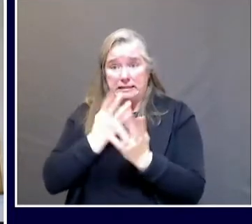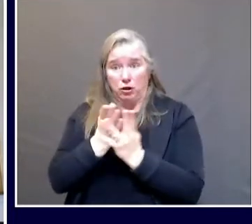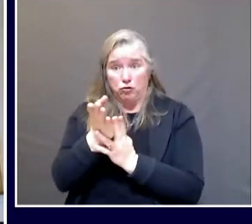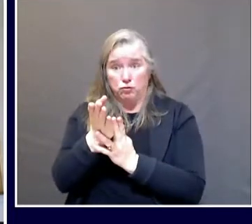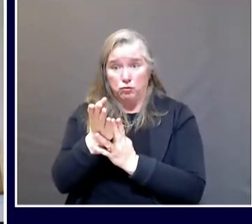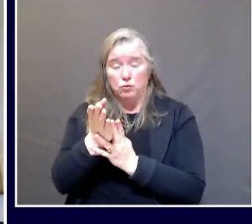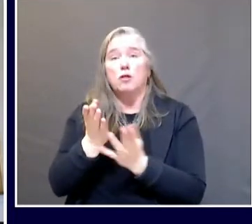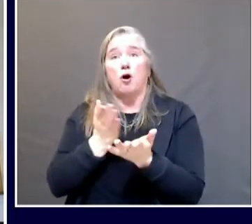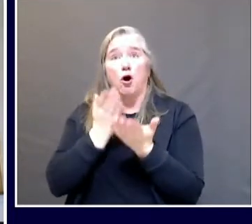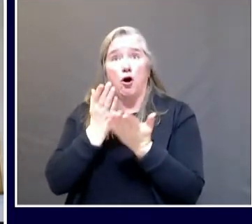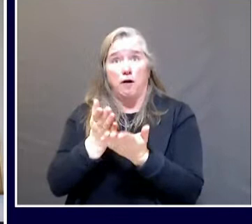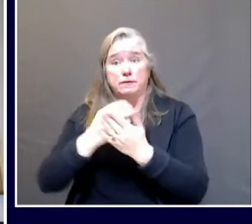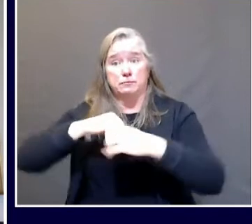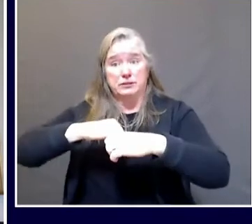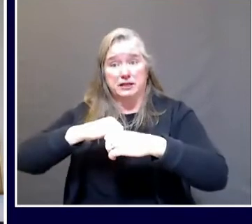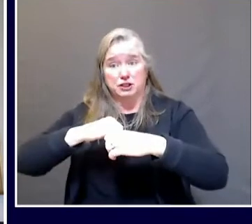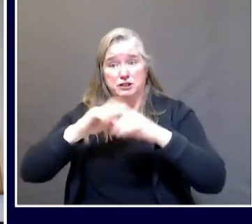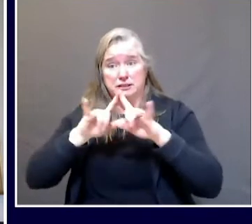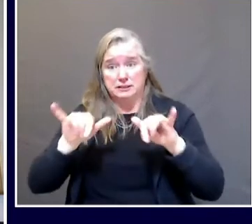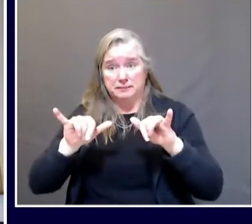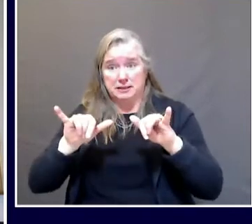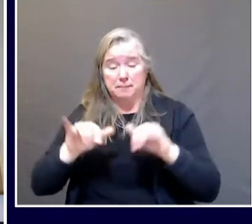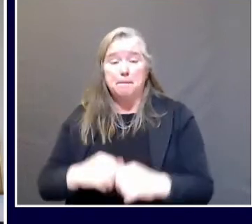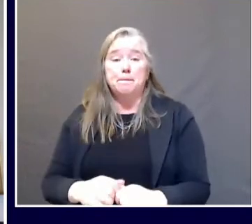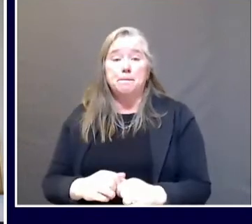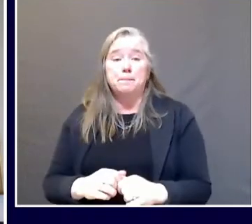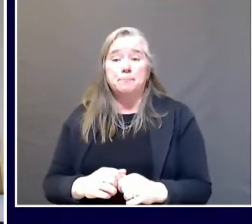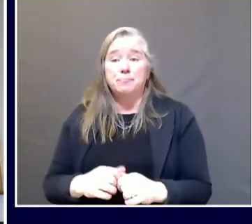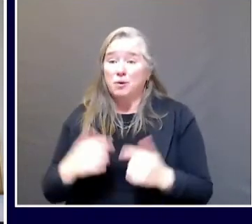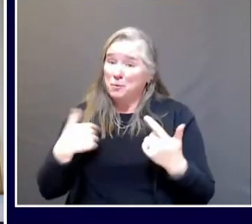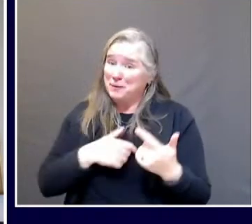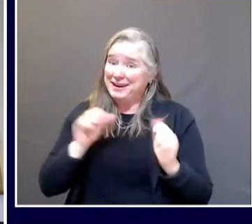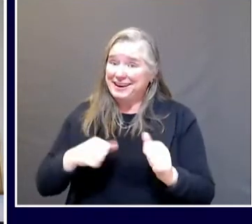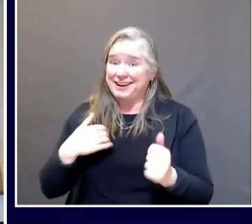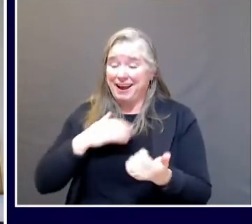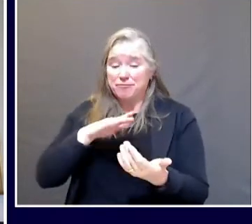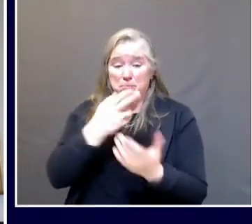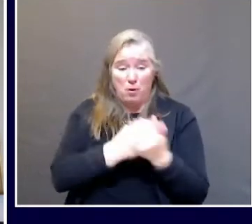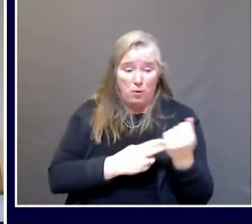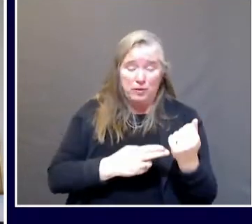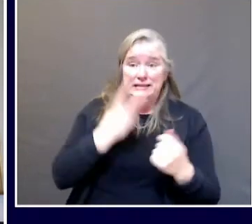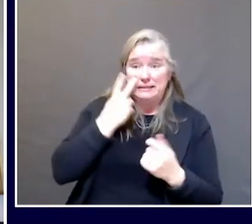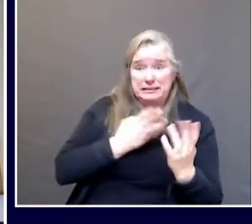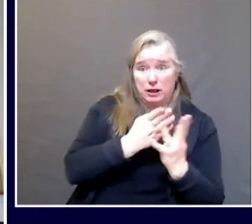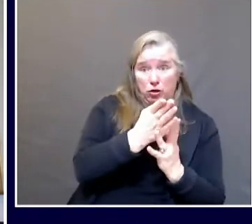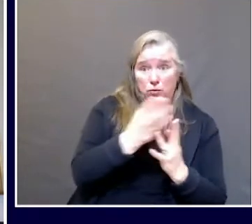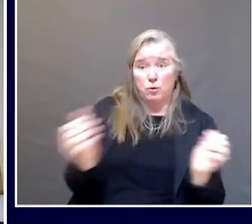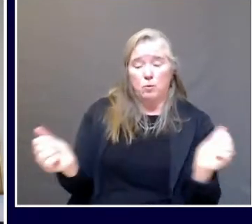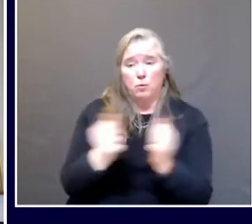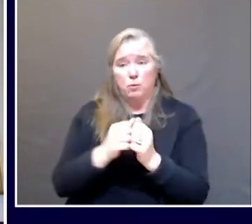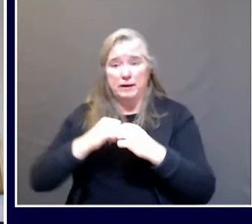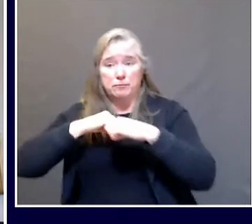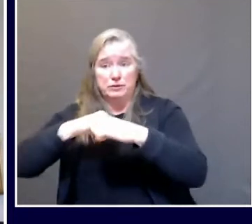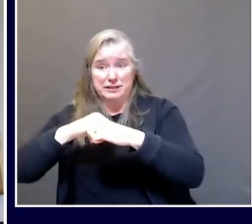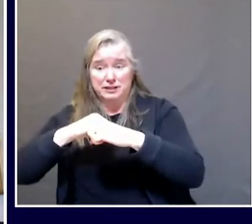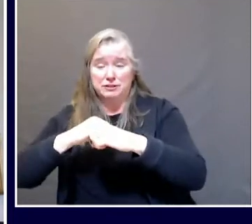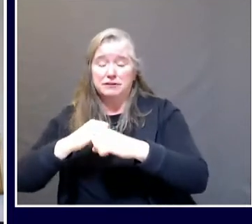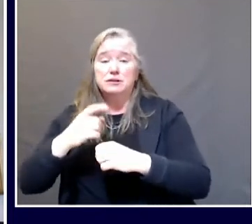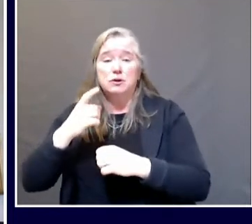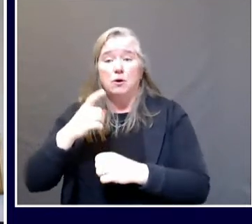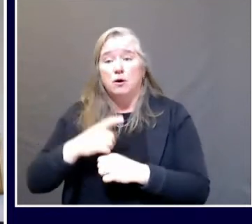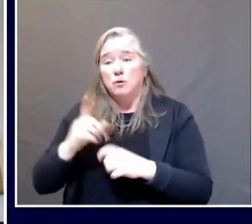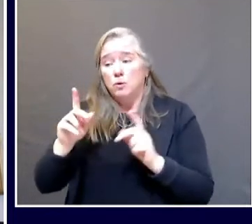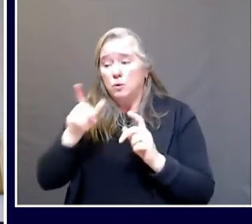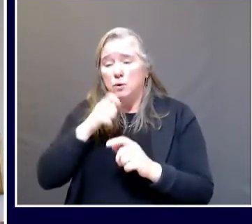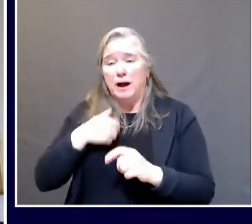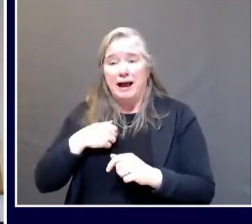that benefit. So I think it's important to note that we can have it all. We can ensure that those who are hearing impaired can see lips